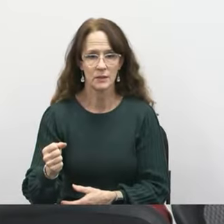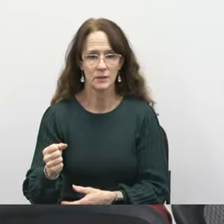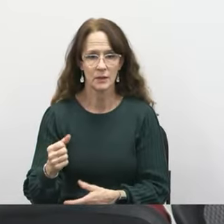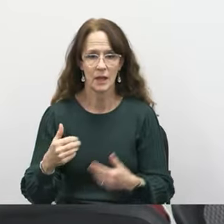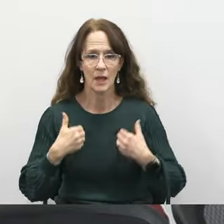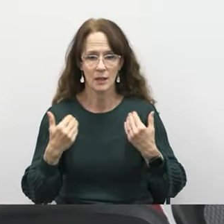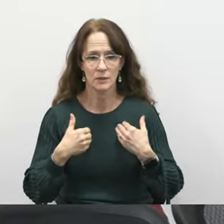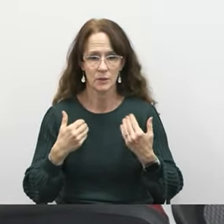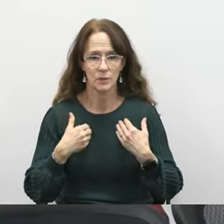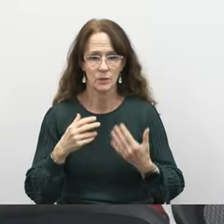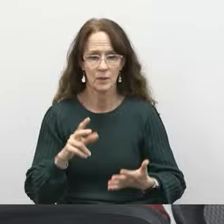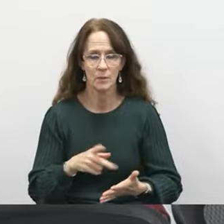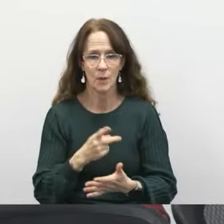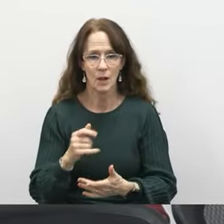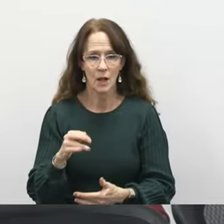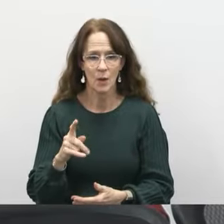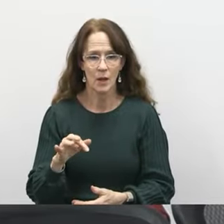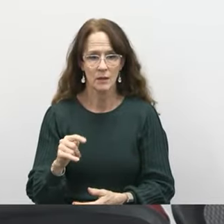Poet Laureate of Long Beach.